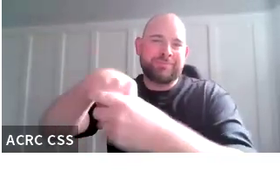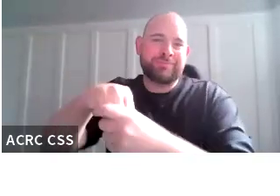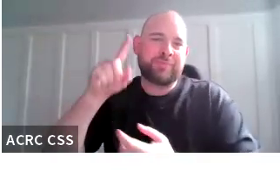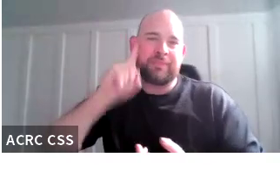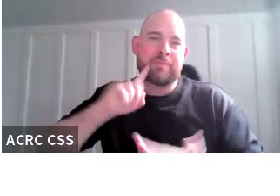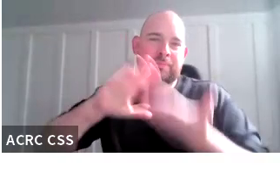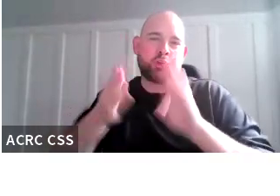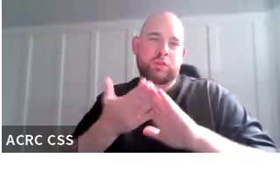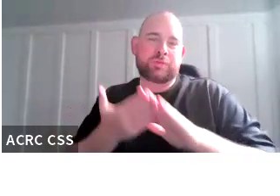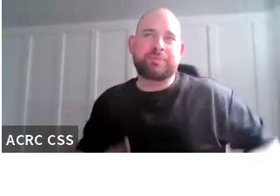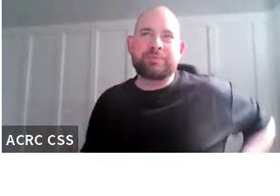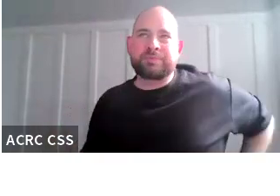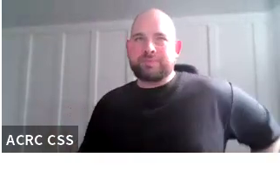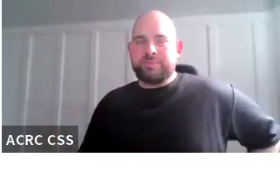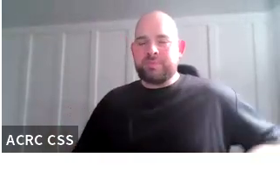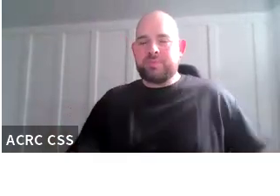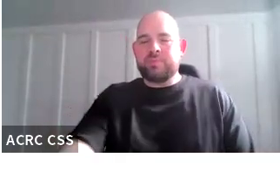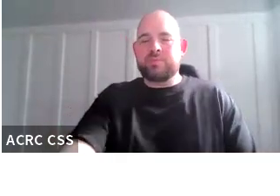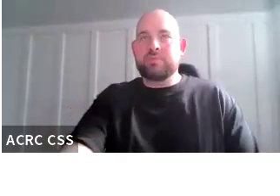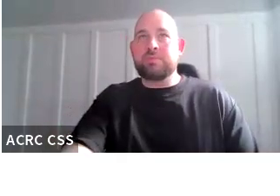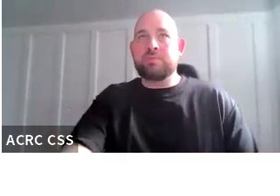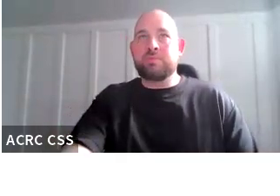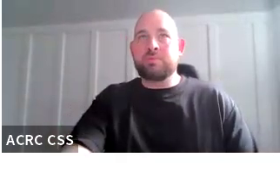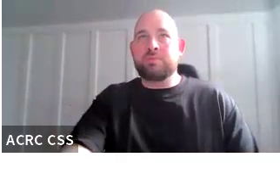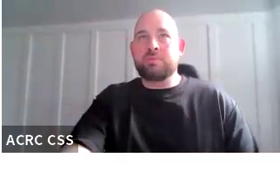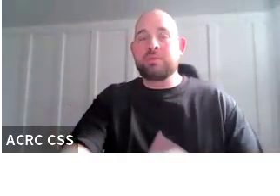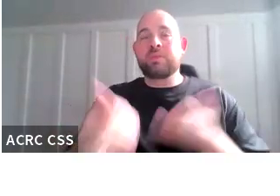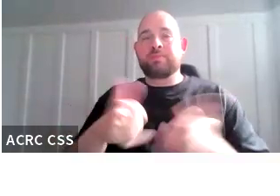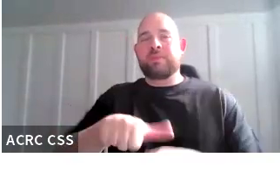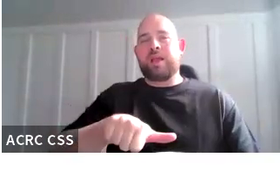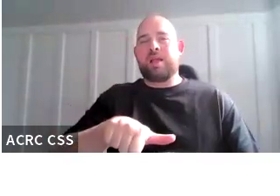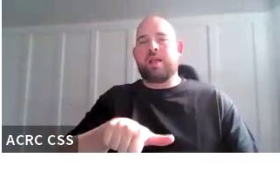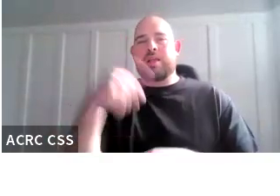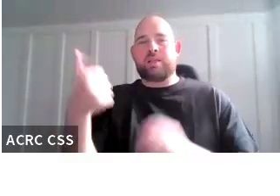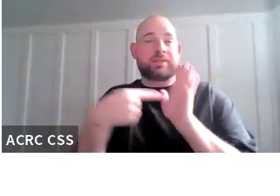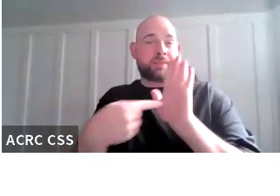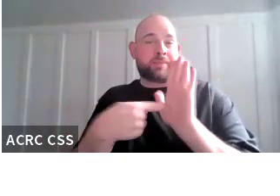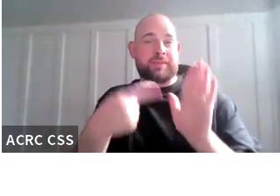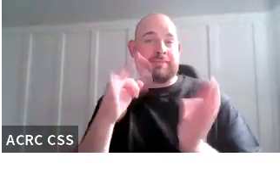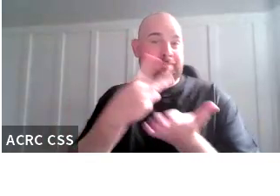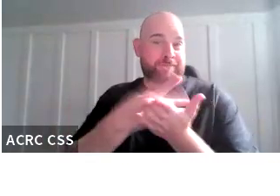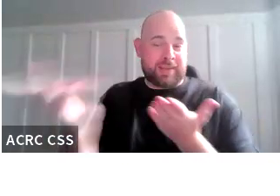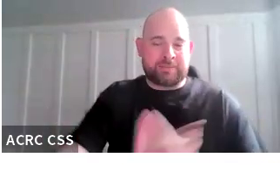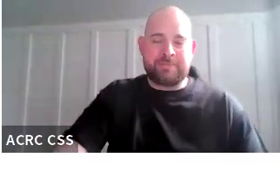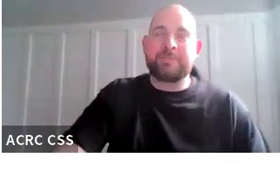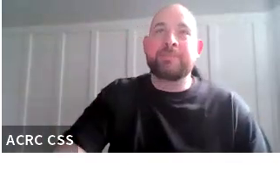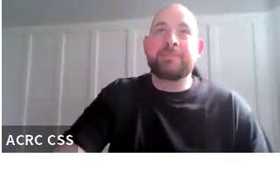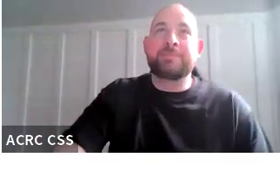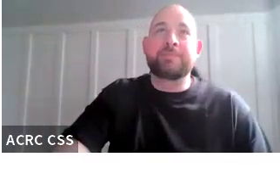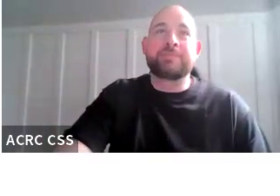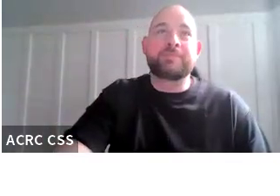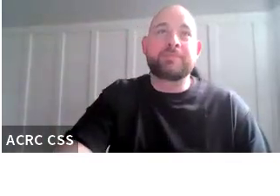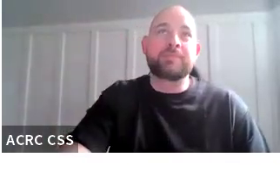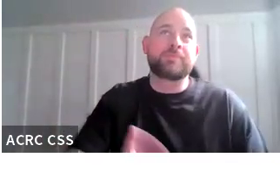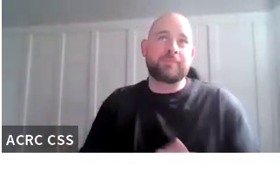team. So they were then tokenizing the deaf community members for their project, and this was a great example of a failed idea.